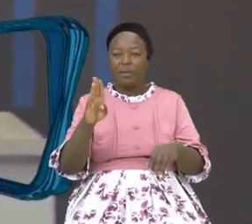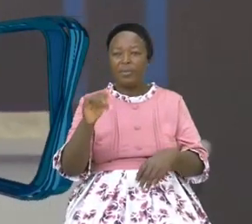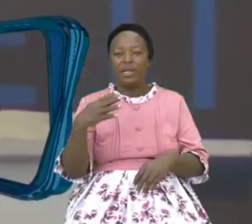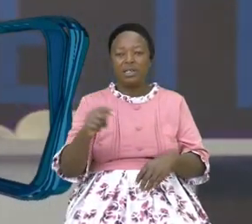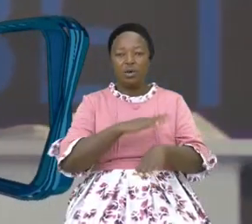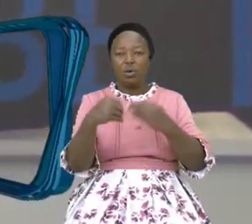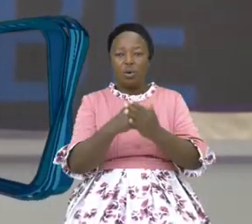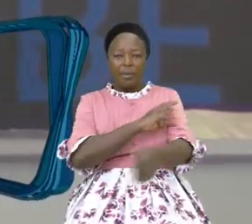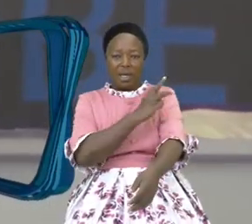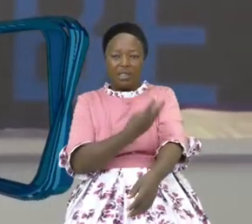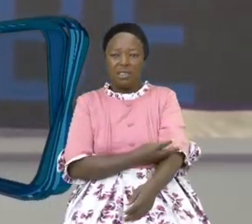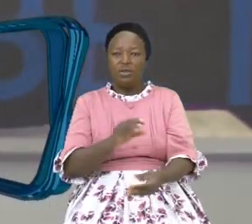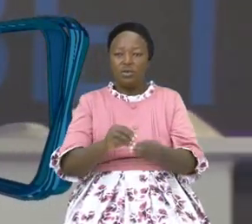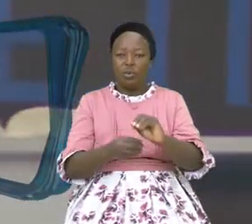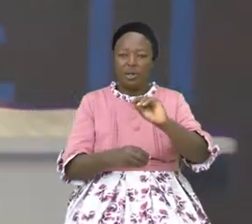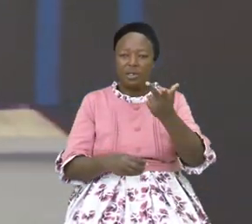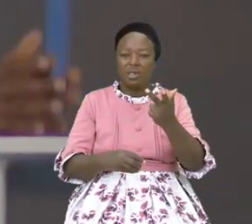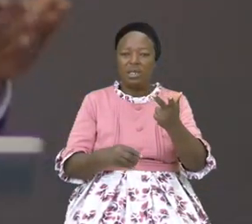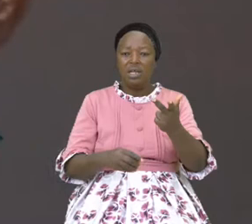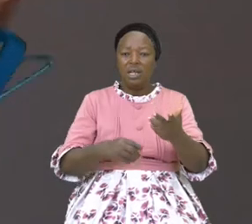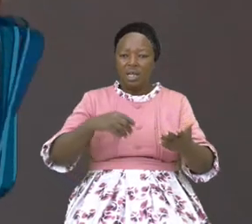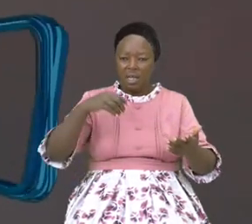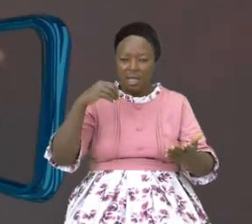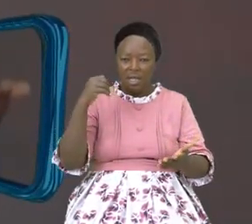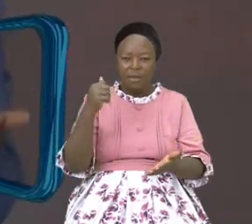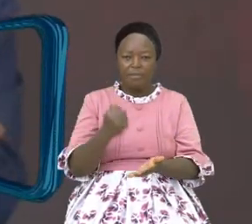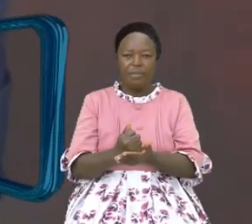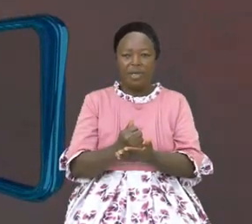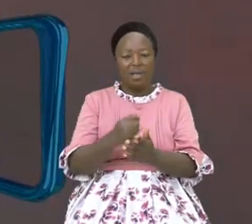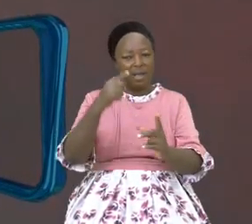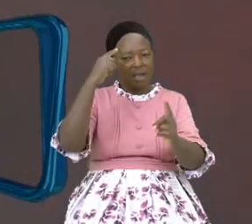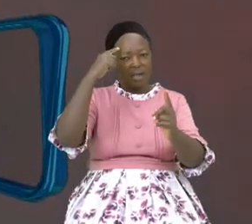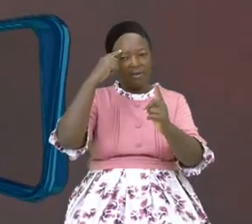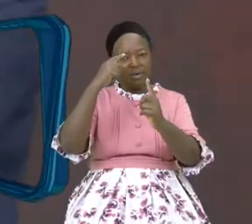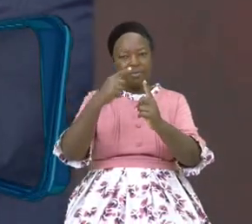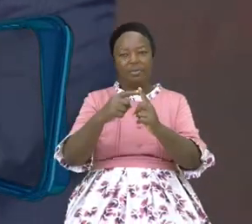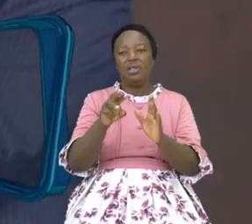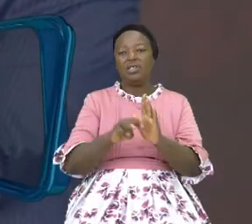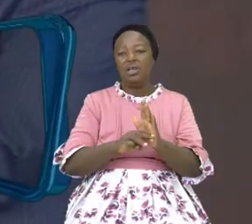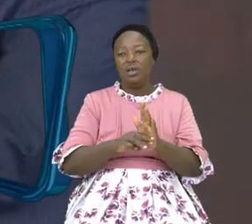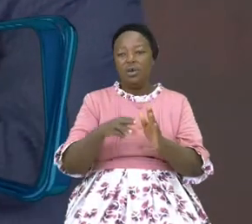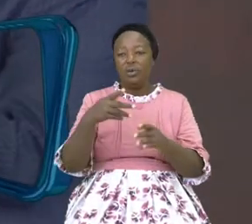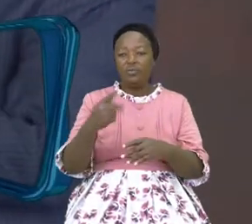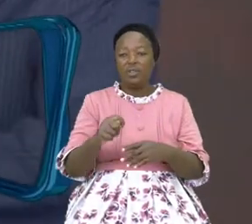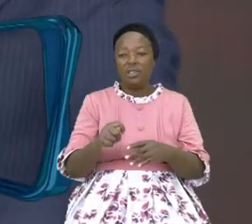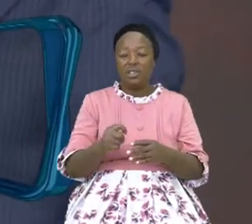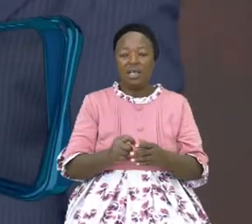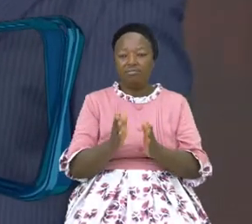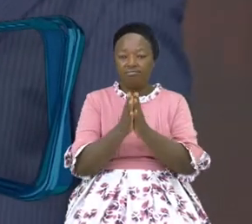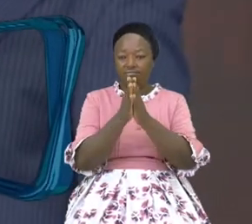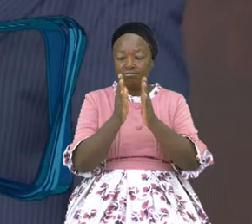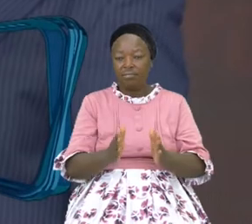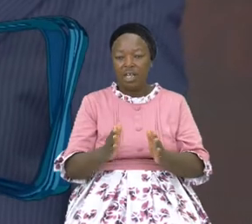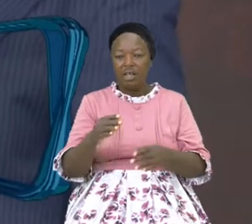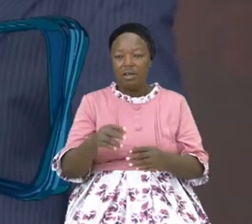Almighty. Number three, amen, agreement of the petitioner with